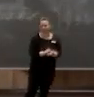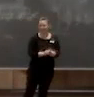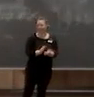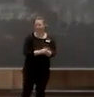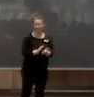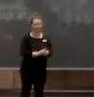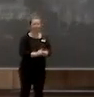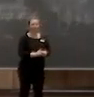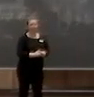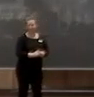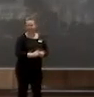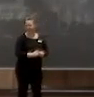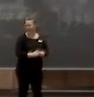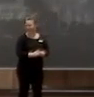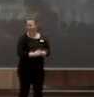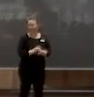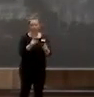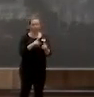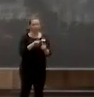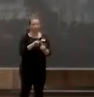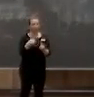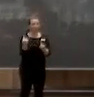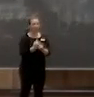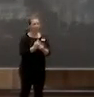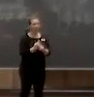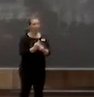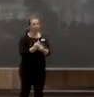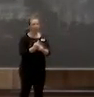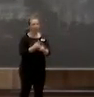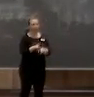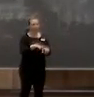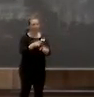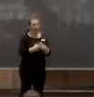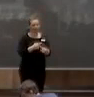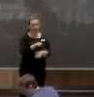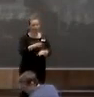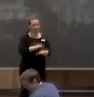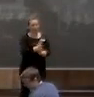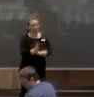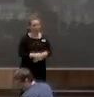So we're going to be back and start again 10 minutes past, so see you soon.